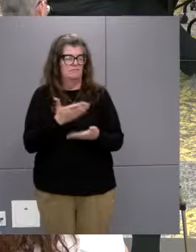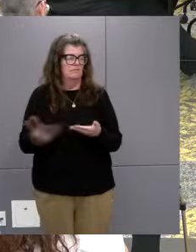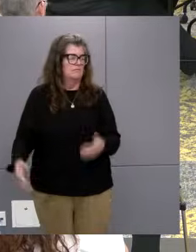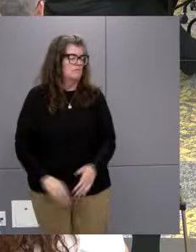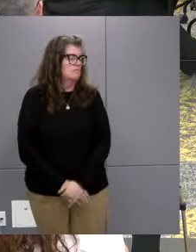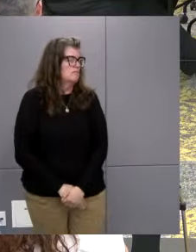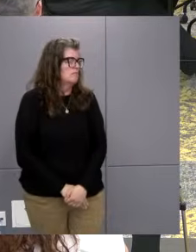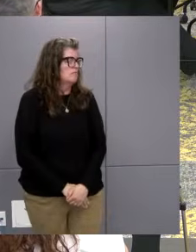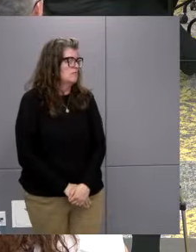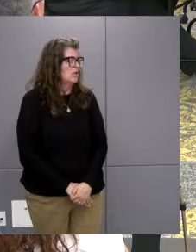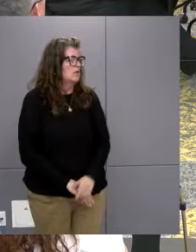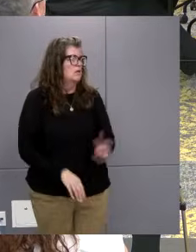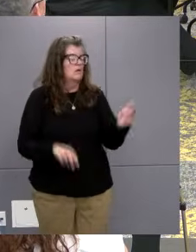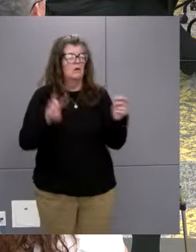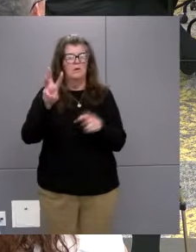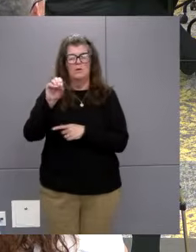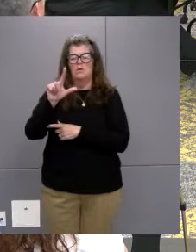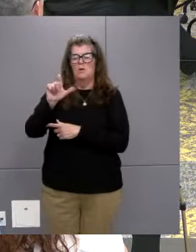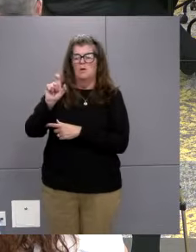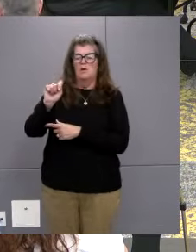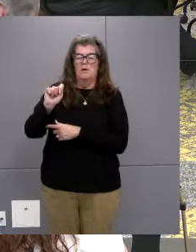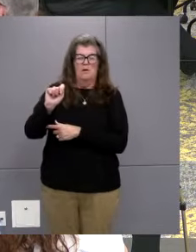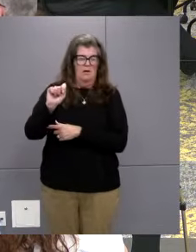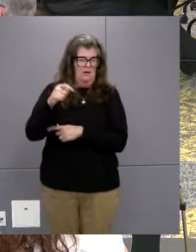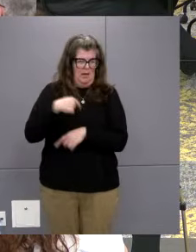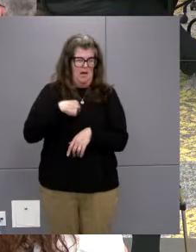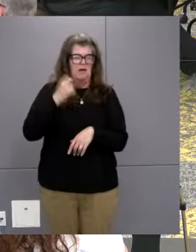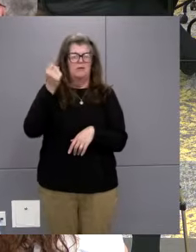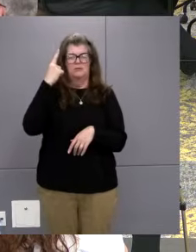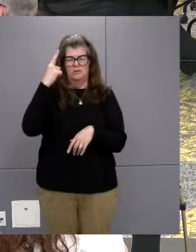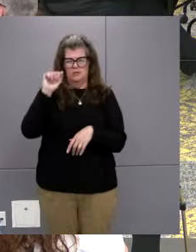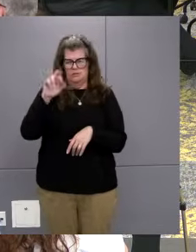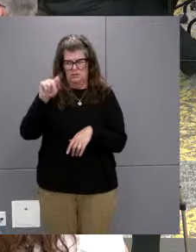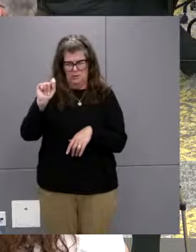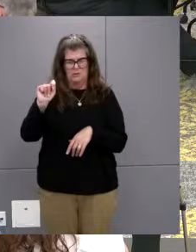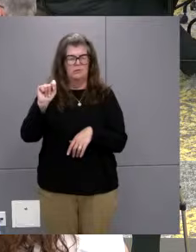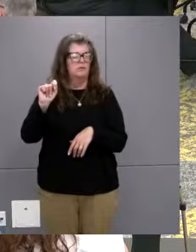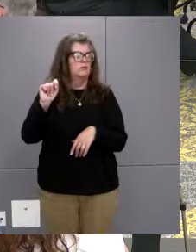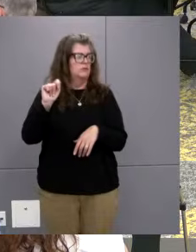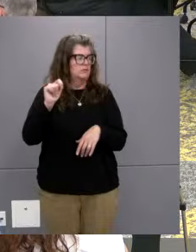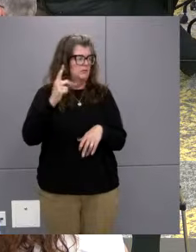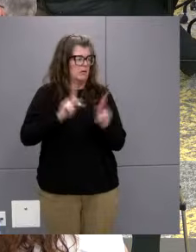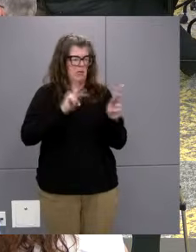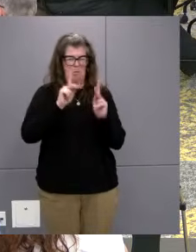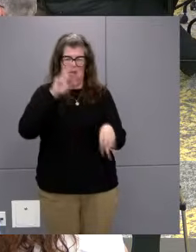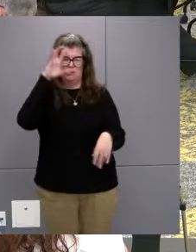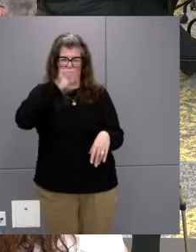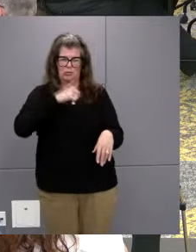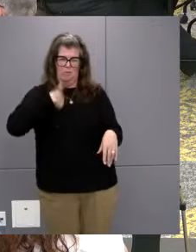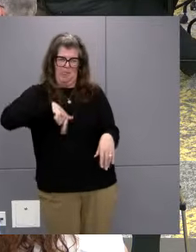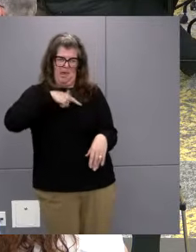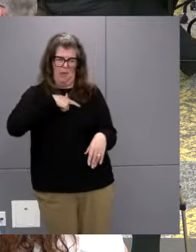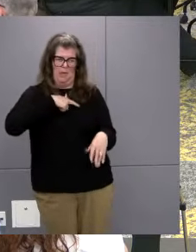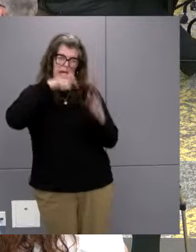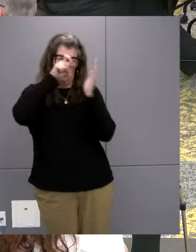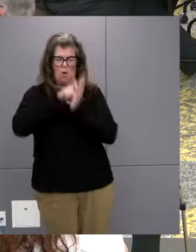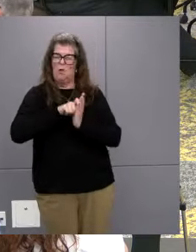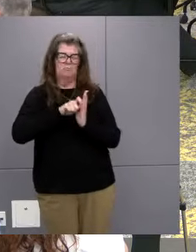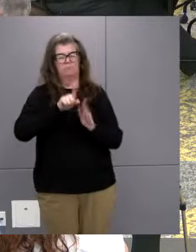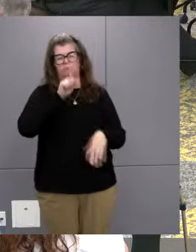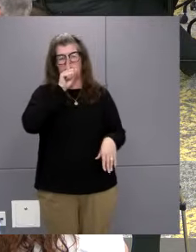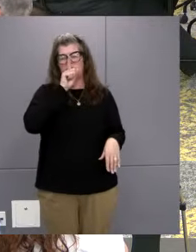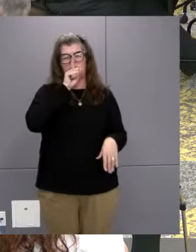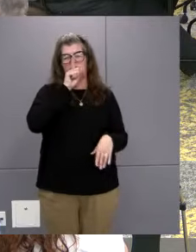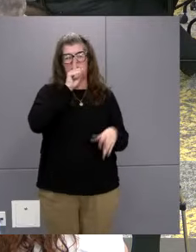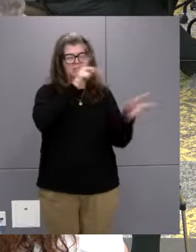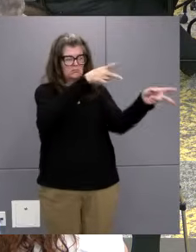Mr. Chair, I also echo what Art is saying. I think that people do assume that we wrote this part right here, but this is from